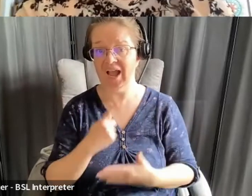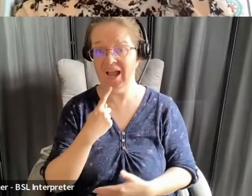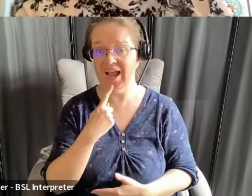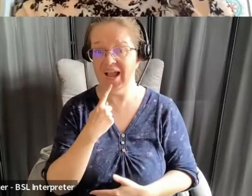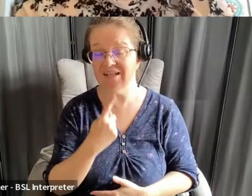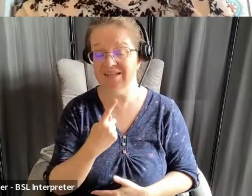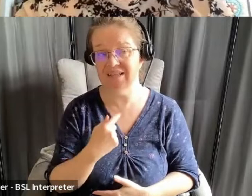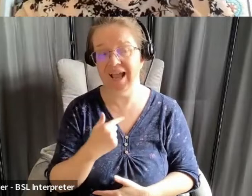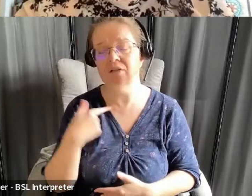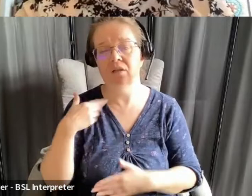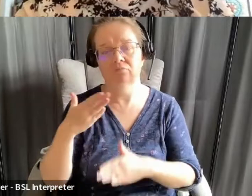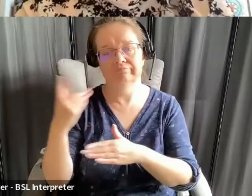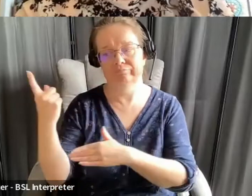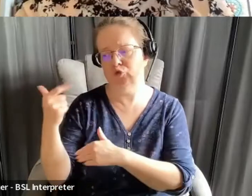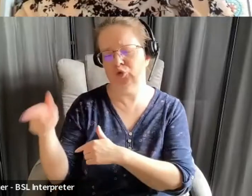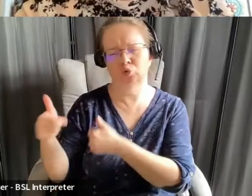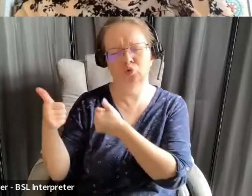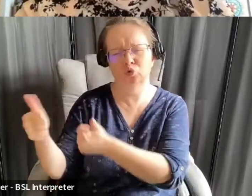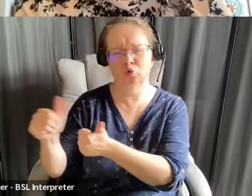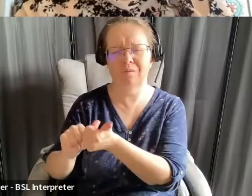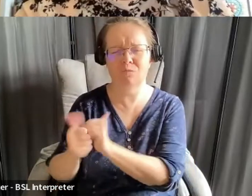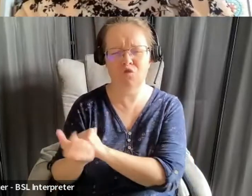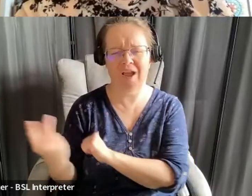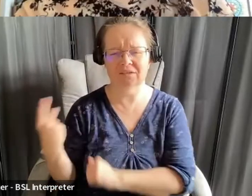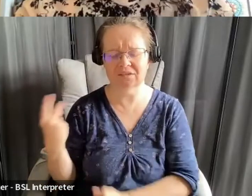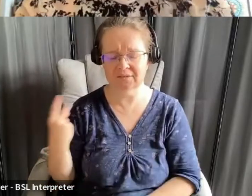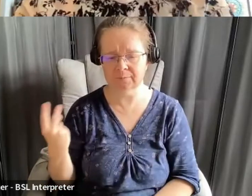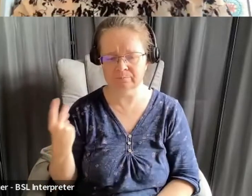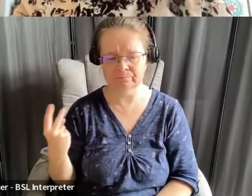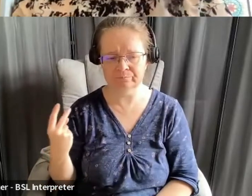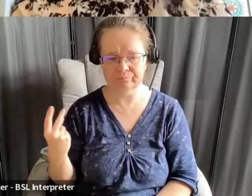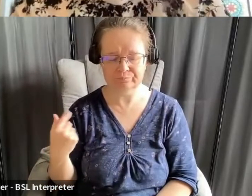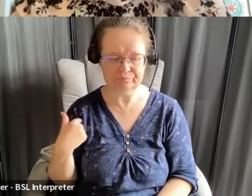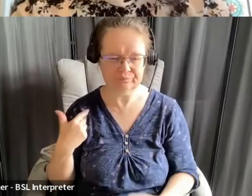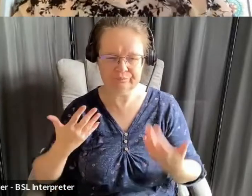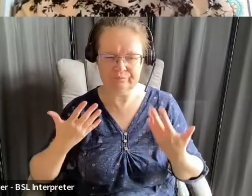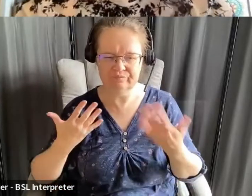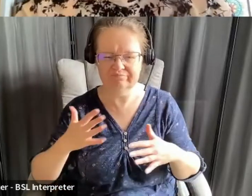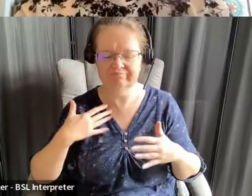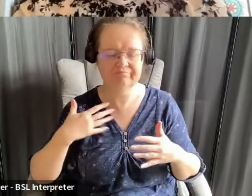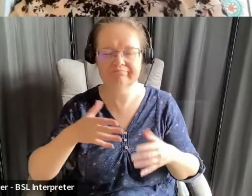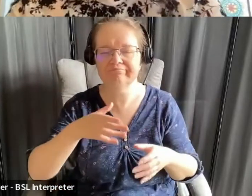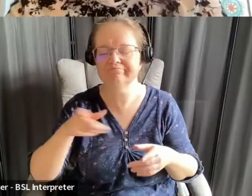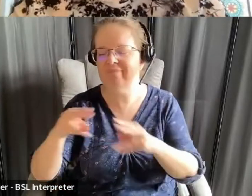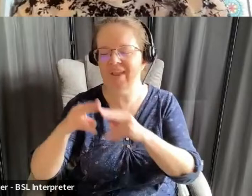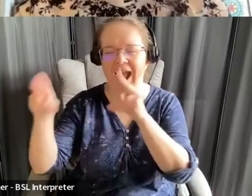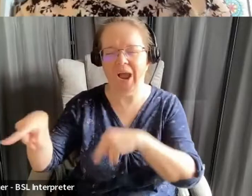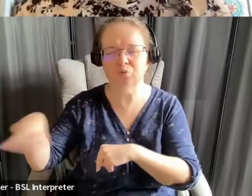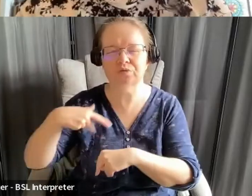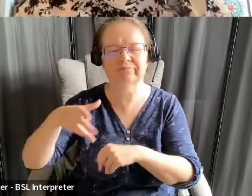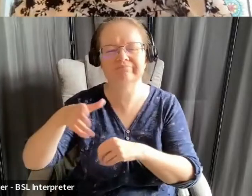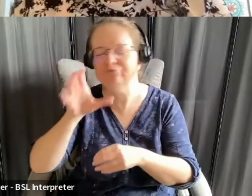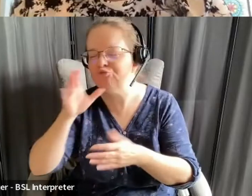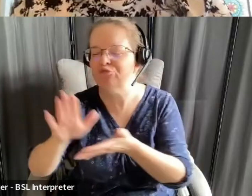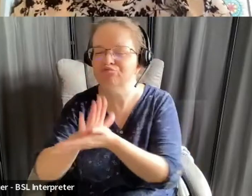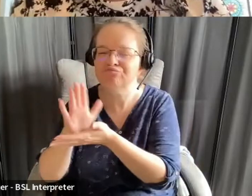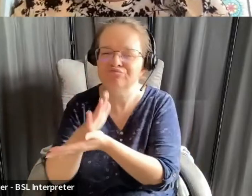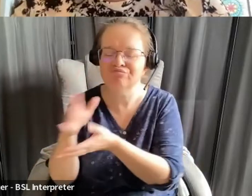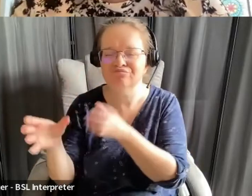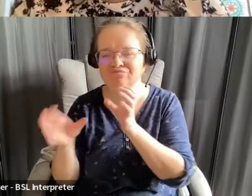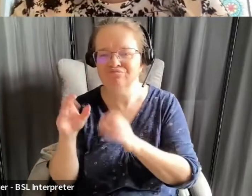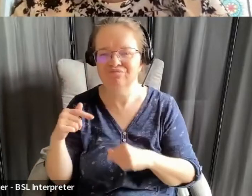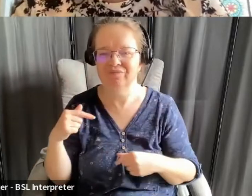really, really good friend. We were just having drinks one night at her house, and I still did some